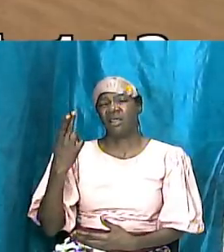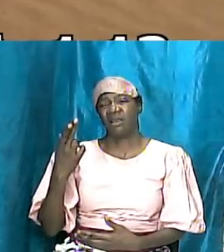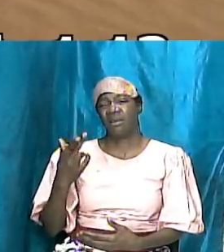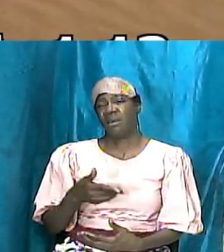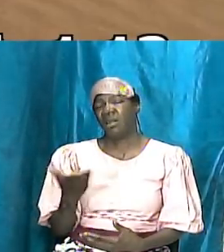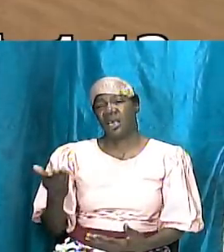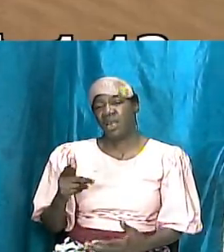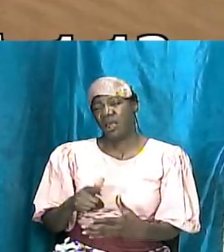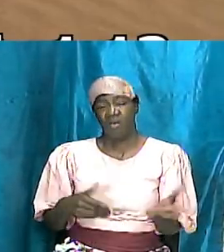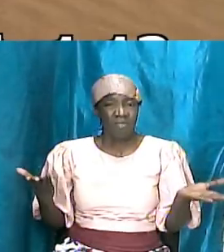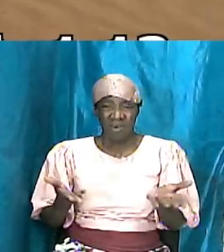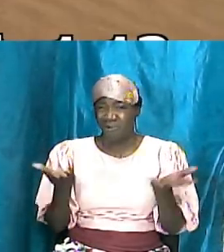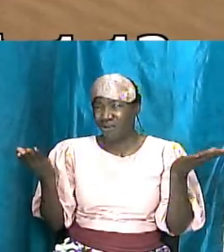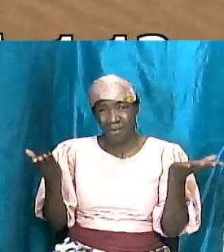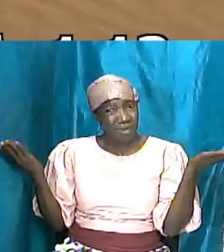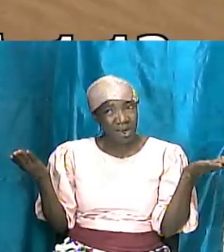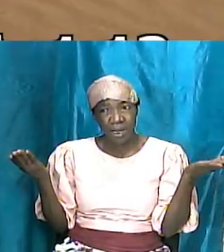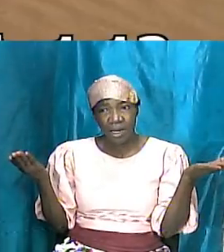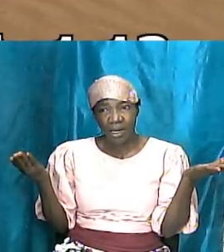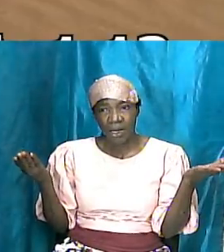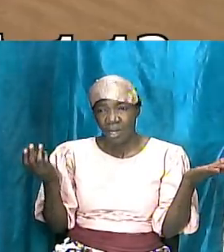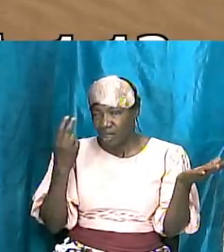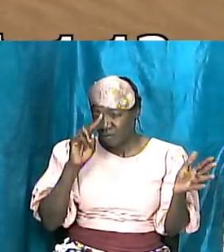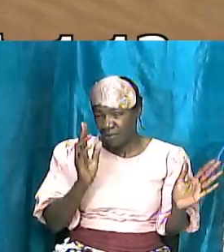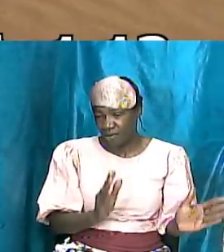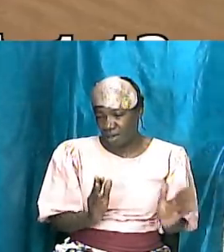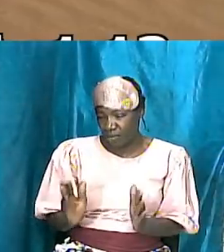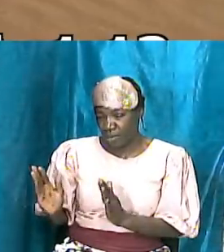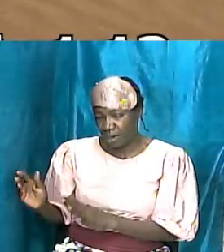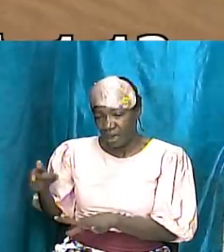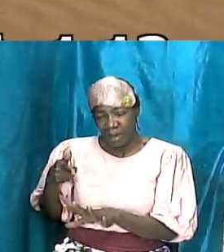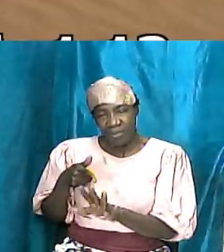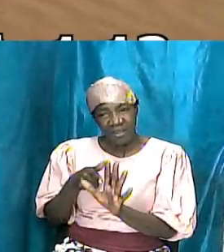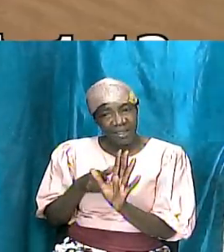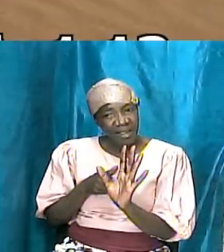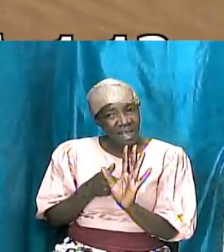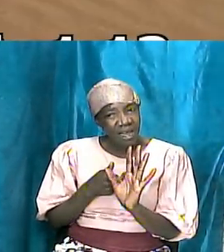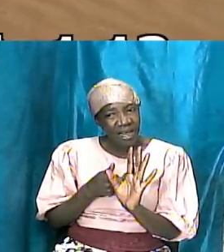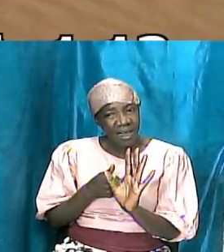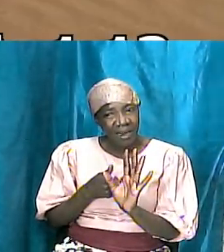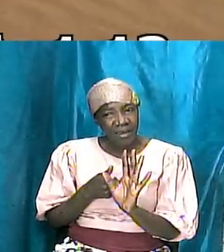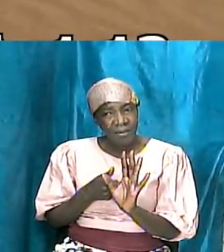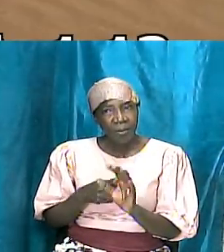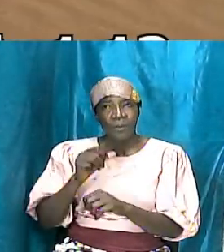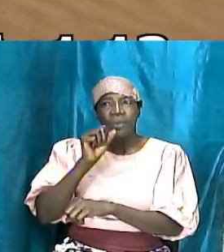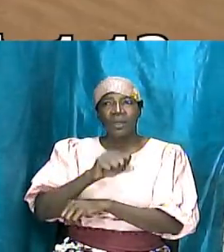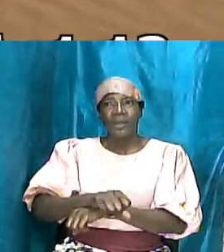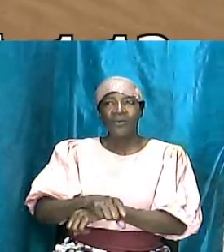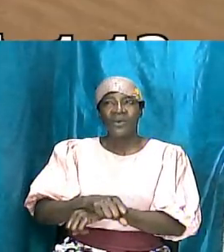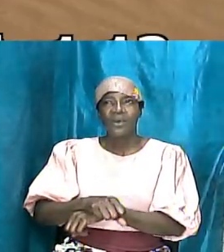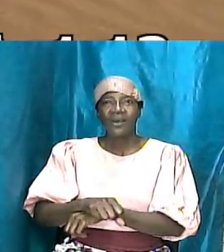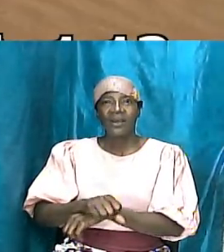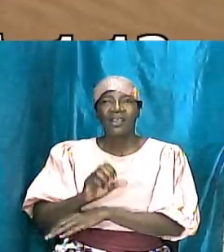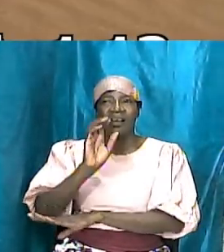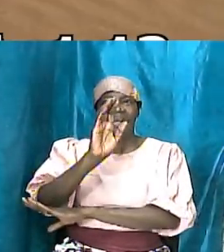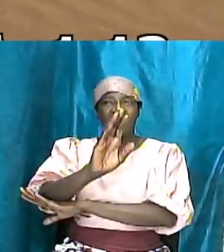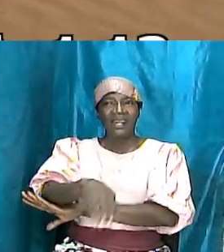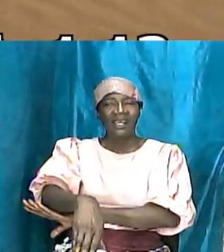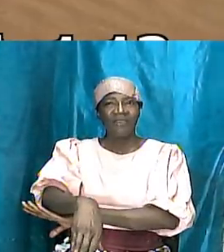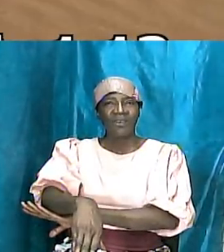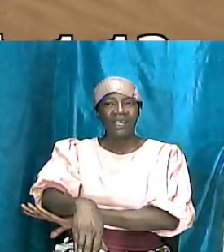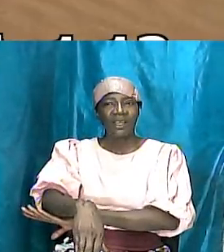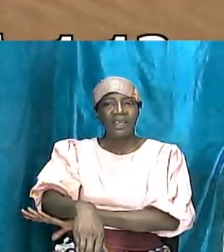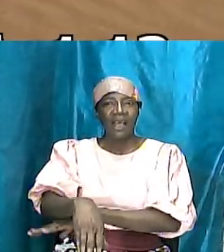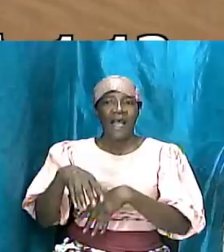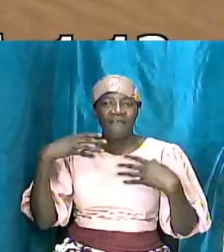it? We're seeing a pattern that he starts his work in the evening and he finishes it